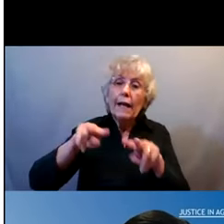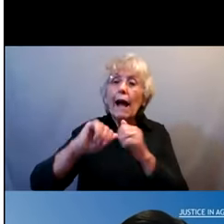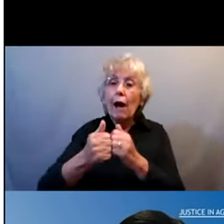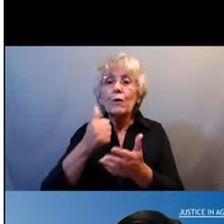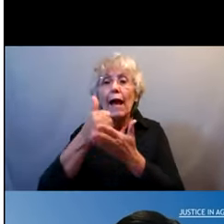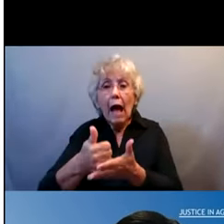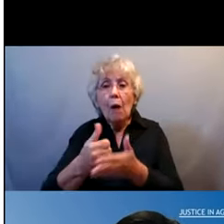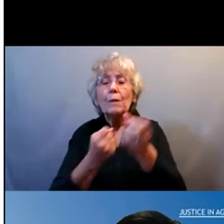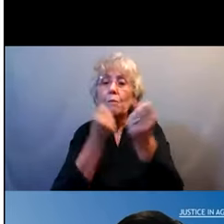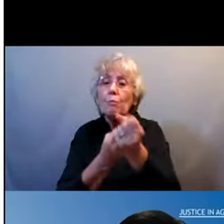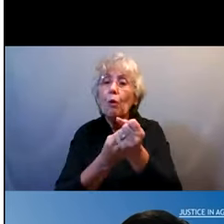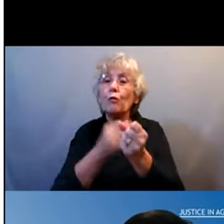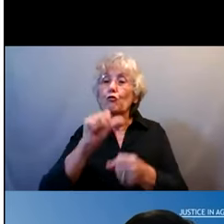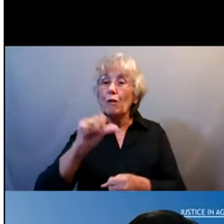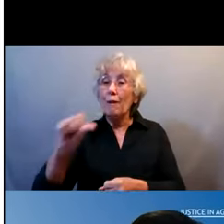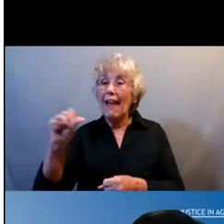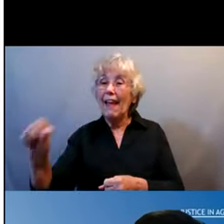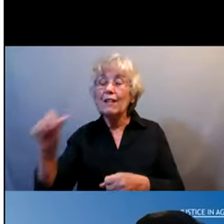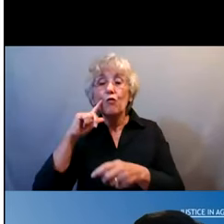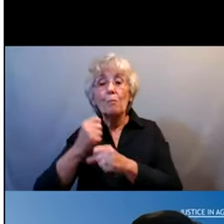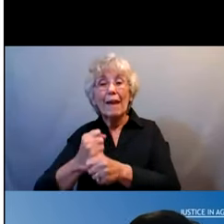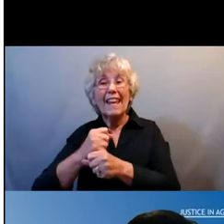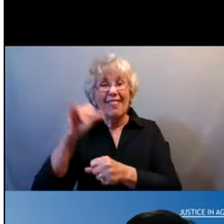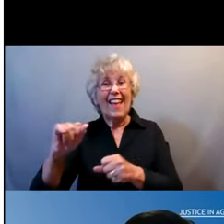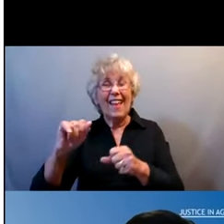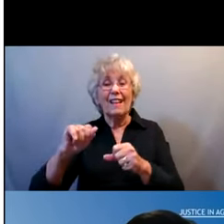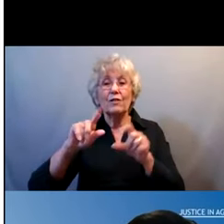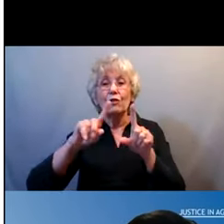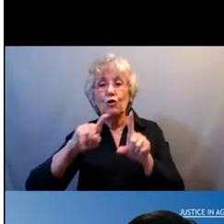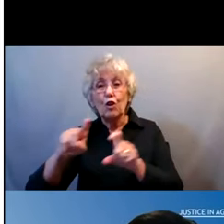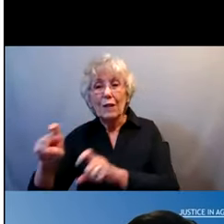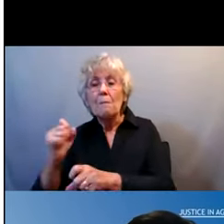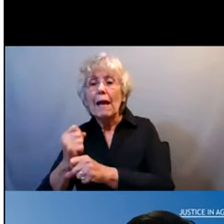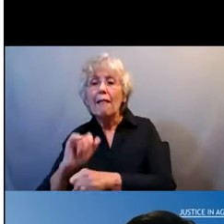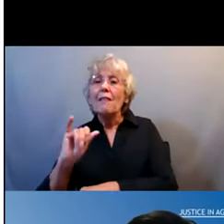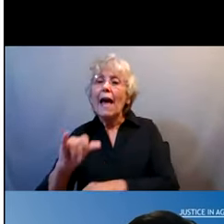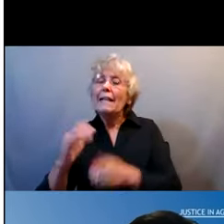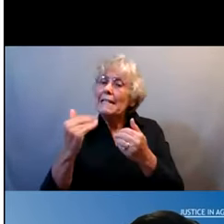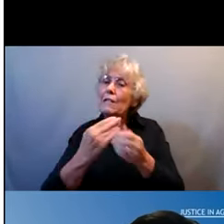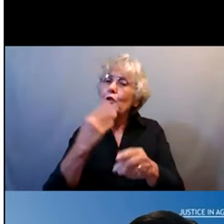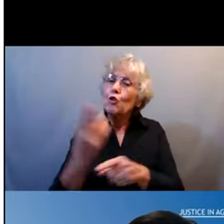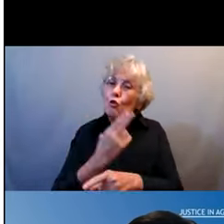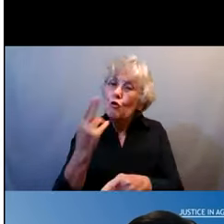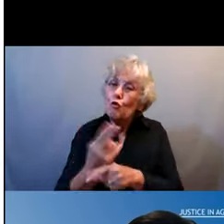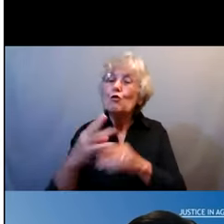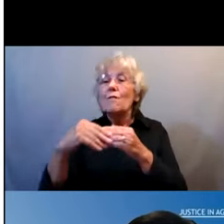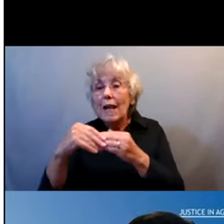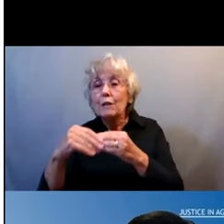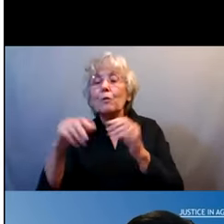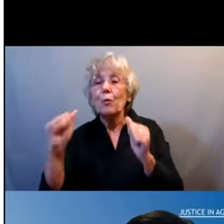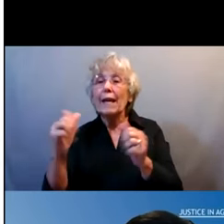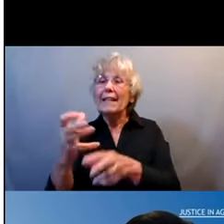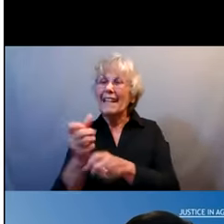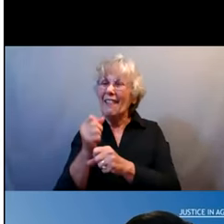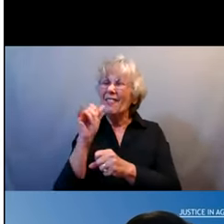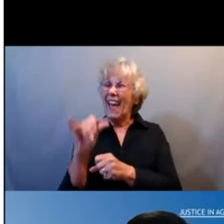our AAAs and making the survey portion as nimble and pliable so that we can get the data that you asked about. And Kim, I think